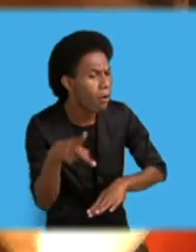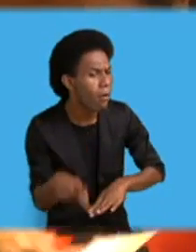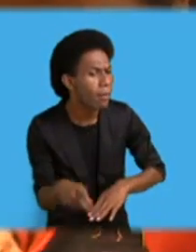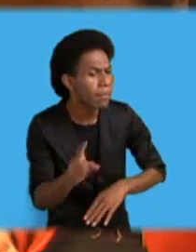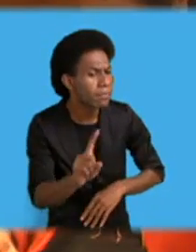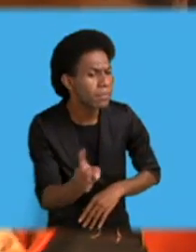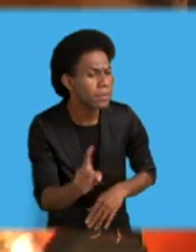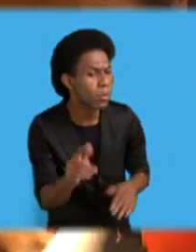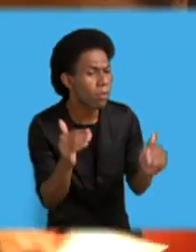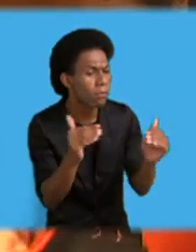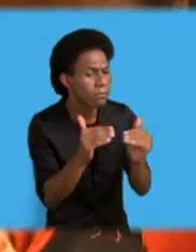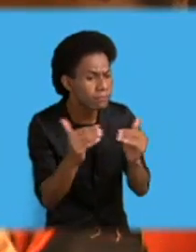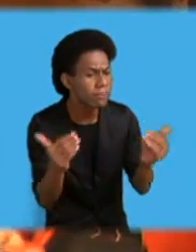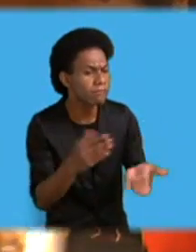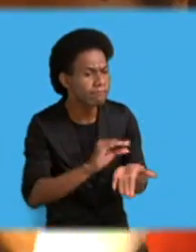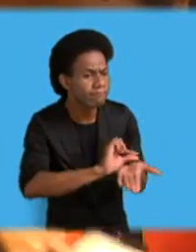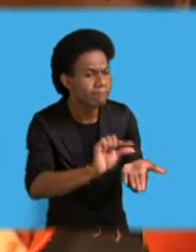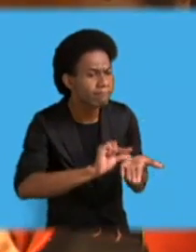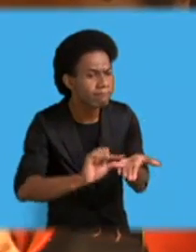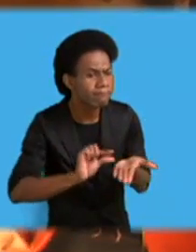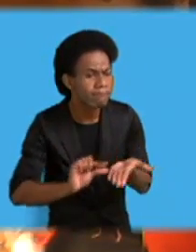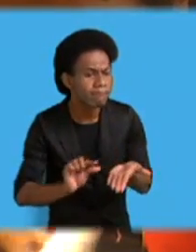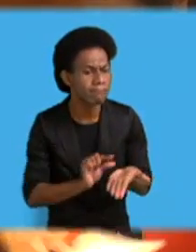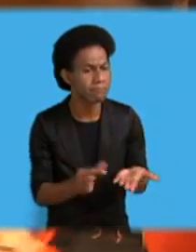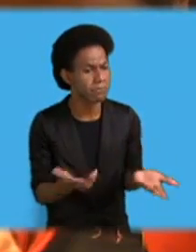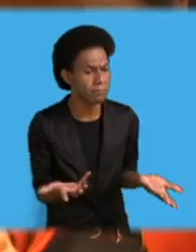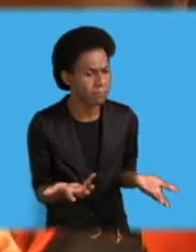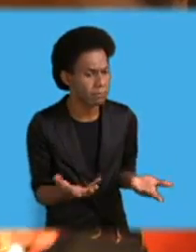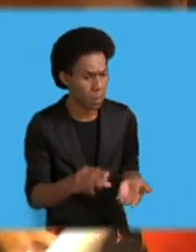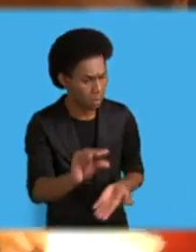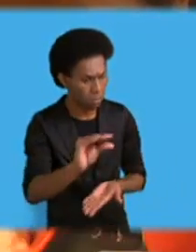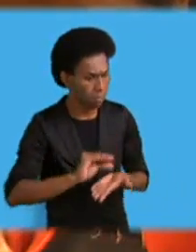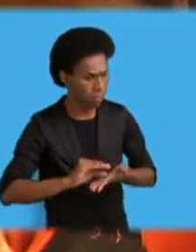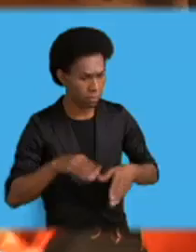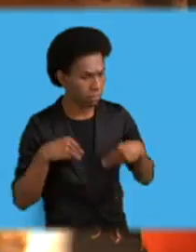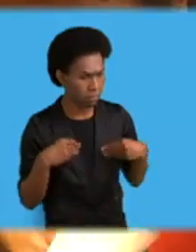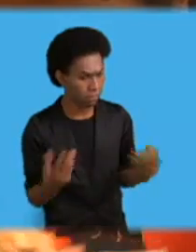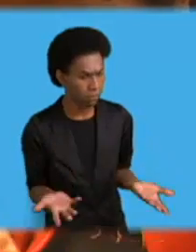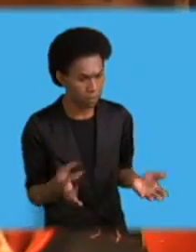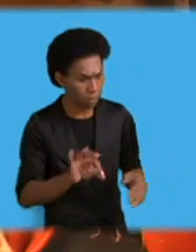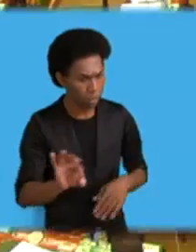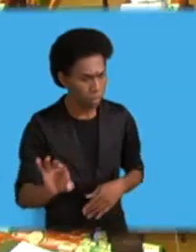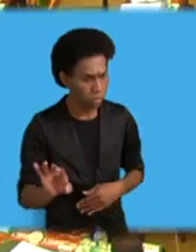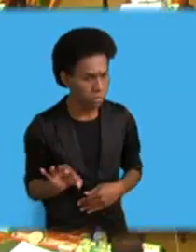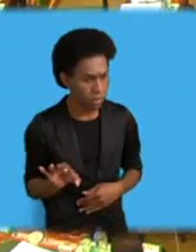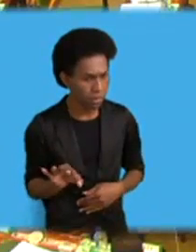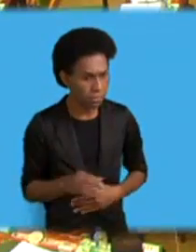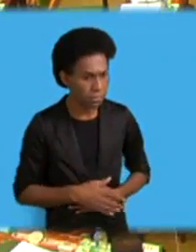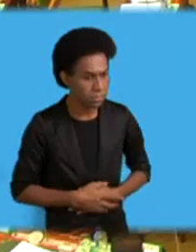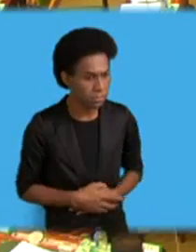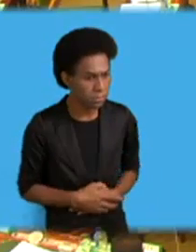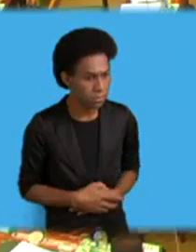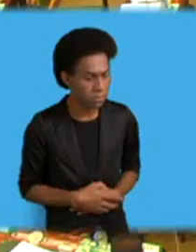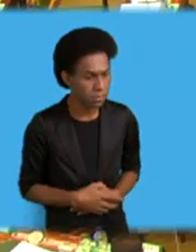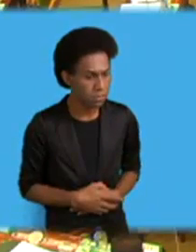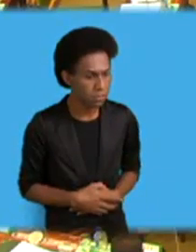that. But we haven't seen the light of day on that one there. Thank you, Madam Speaker. The Honorable Minister.